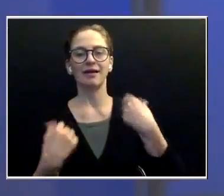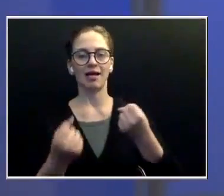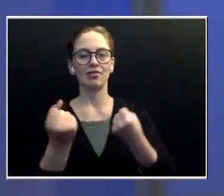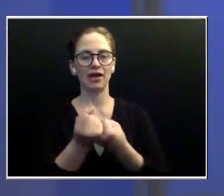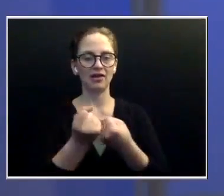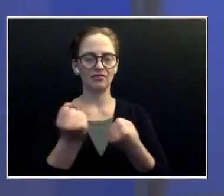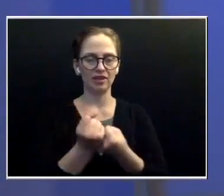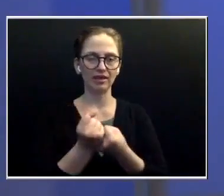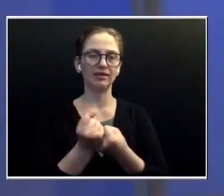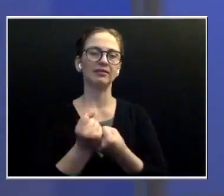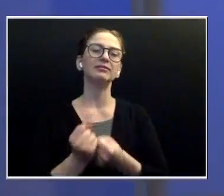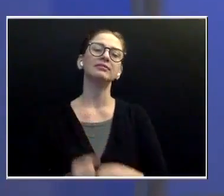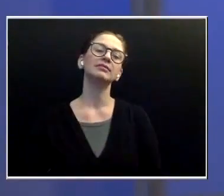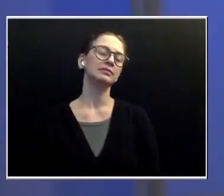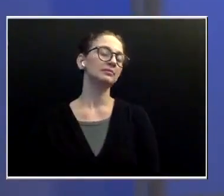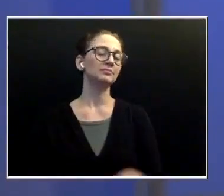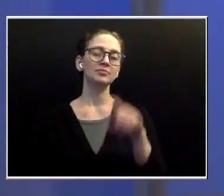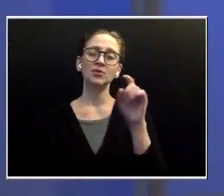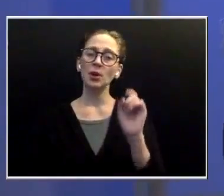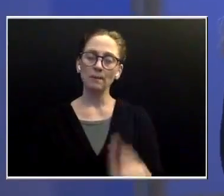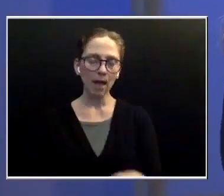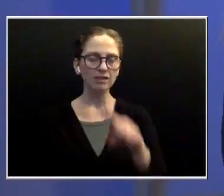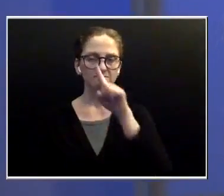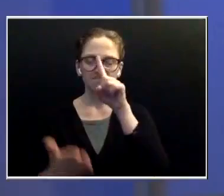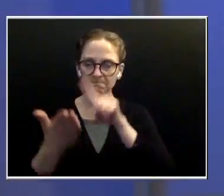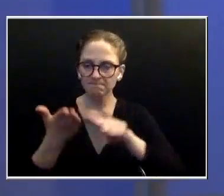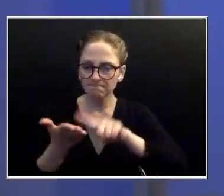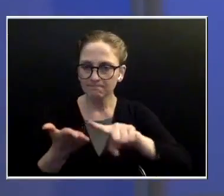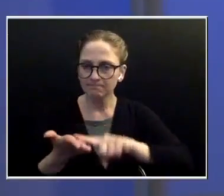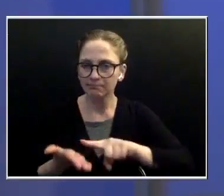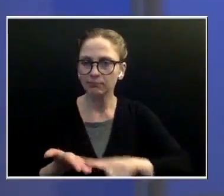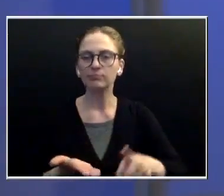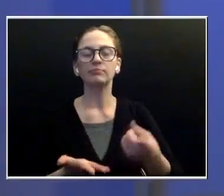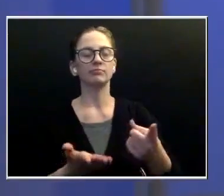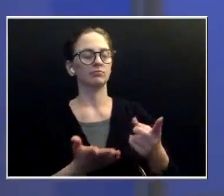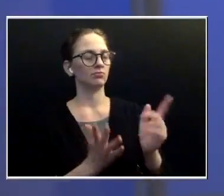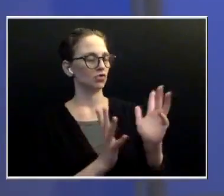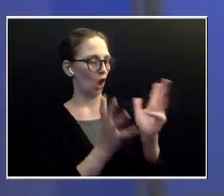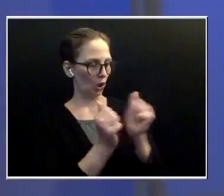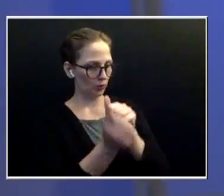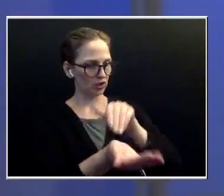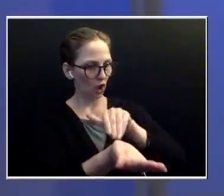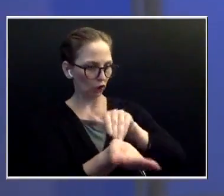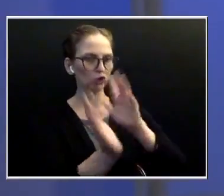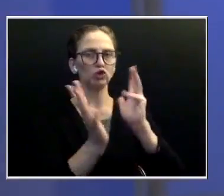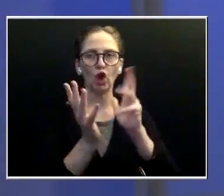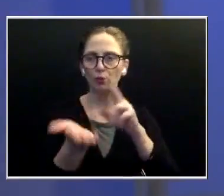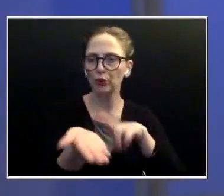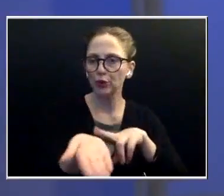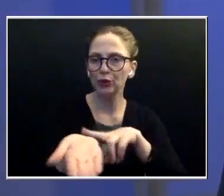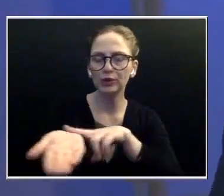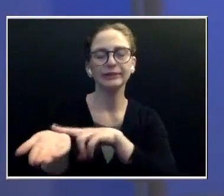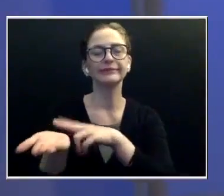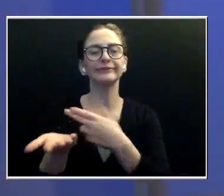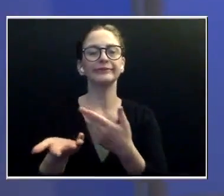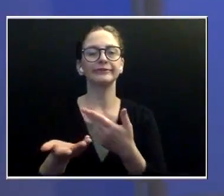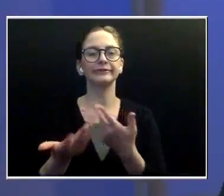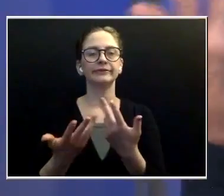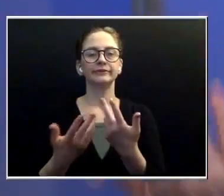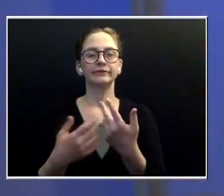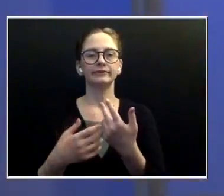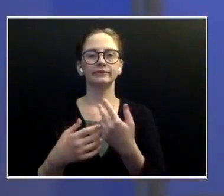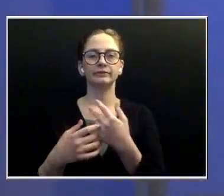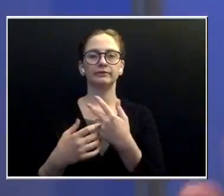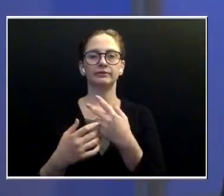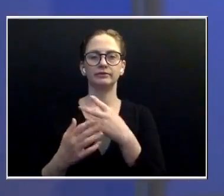have to go out there, do the research, look around, talk to your doctor, talk to your nurses, and look at white papers, valuable